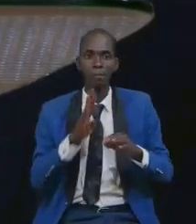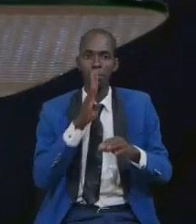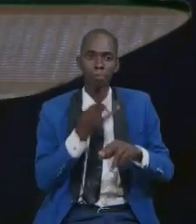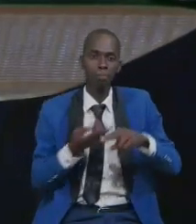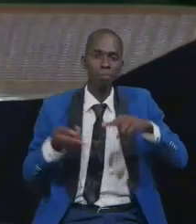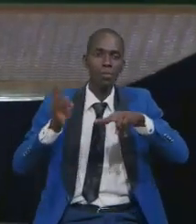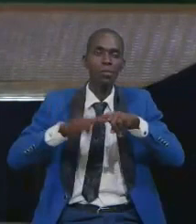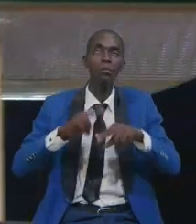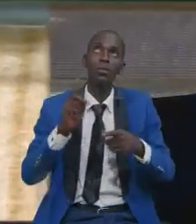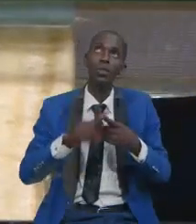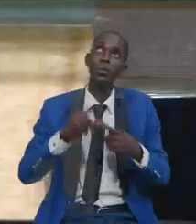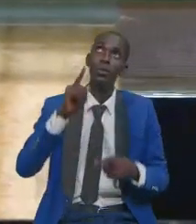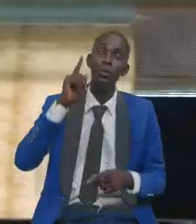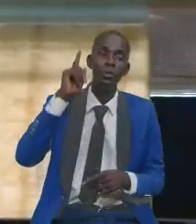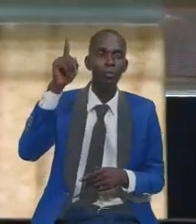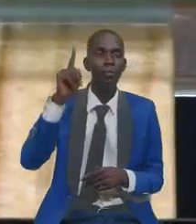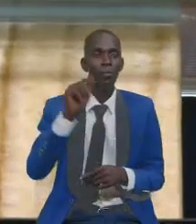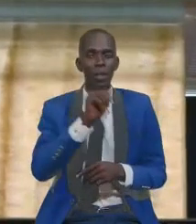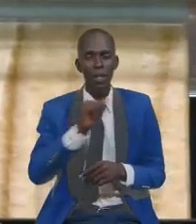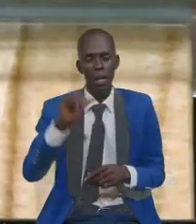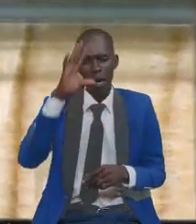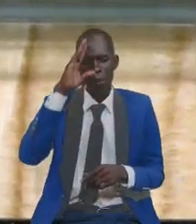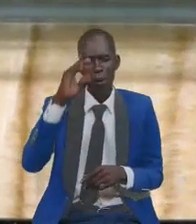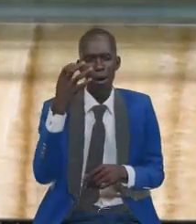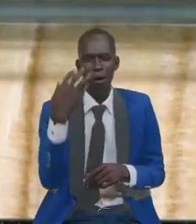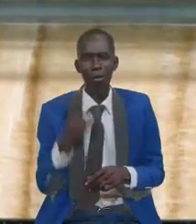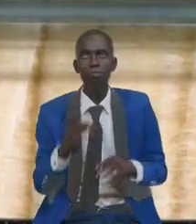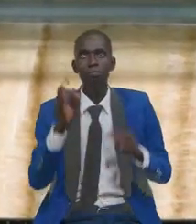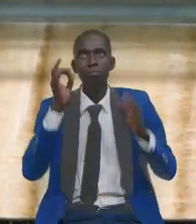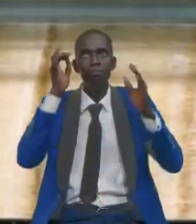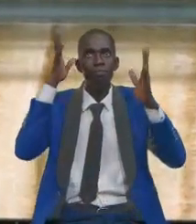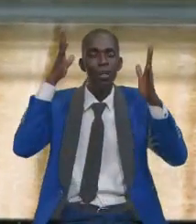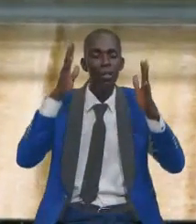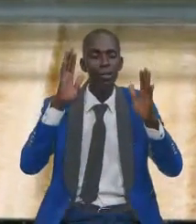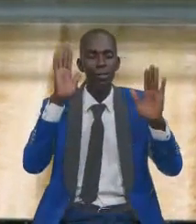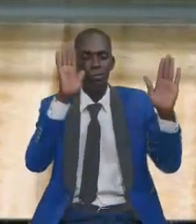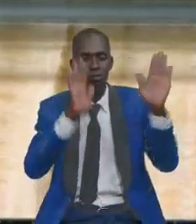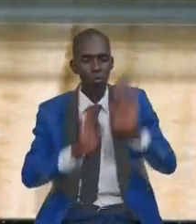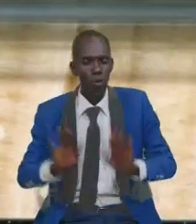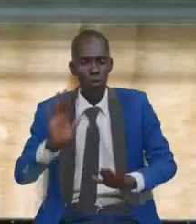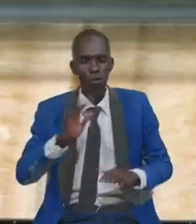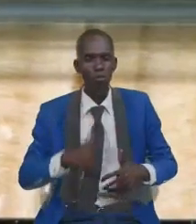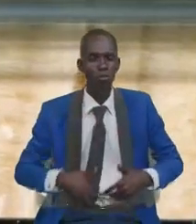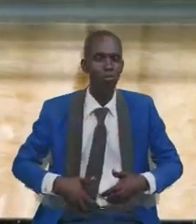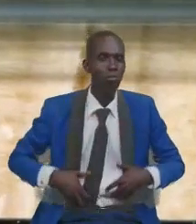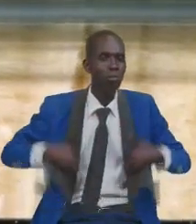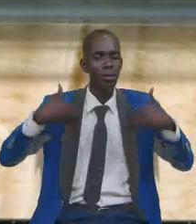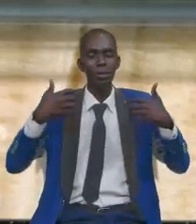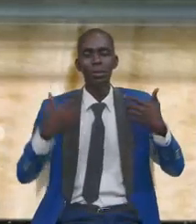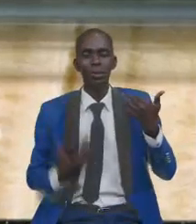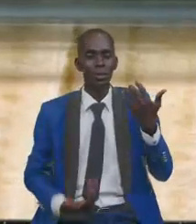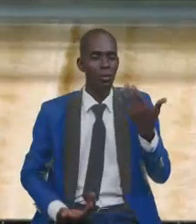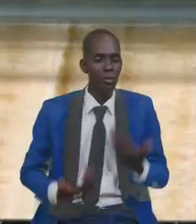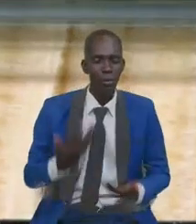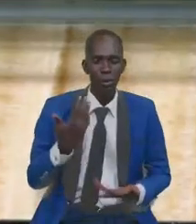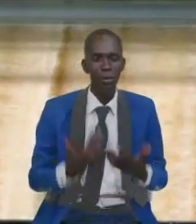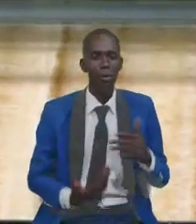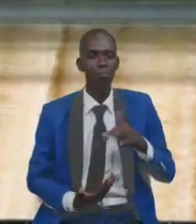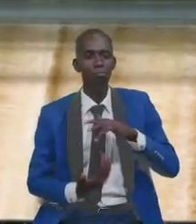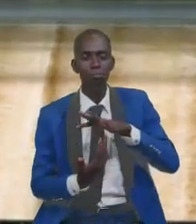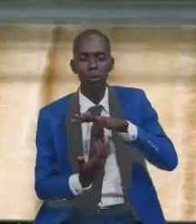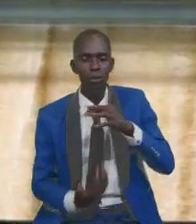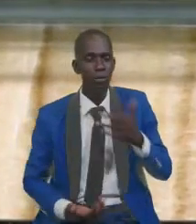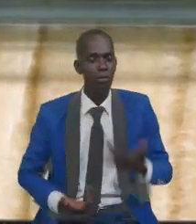A man of violence, a man of fury, a man of fire, a man of the furnace, fiery